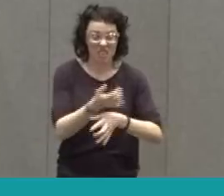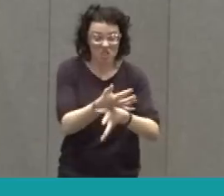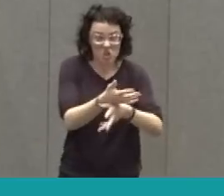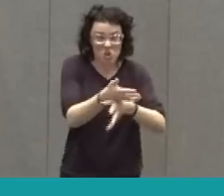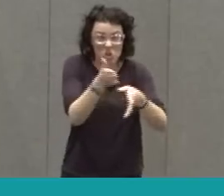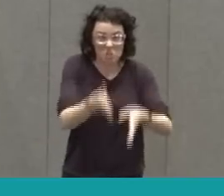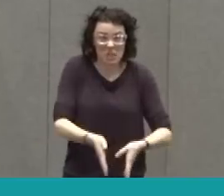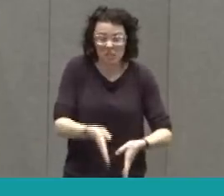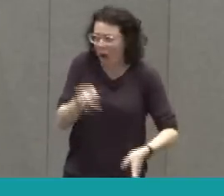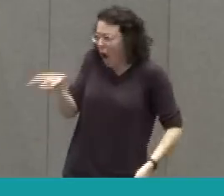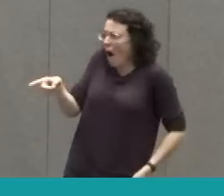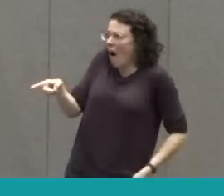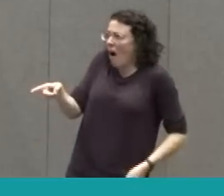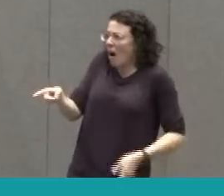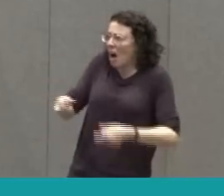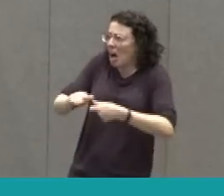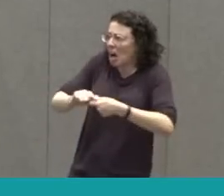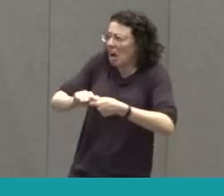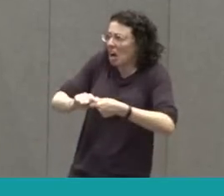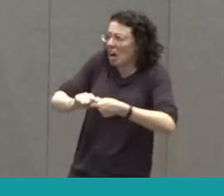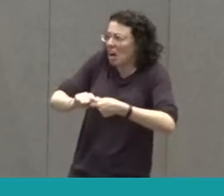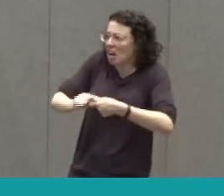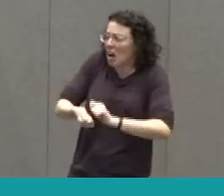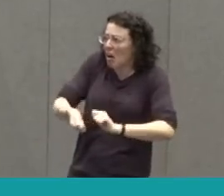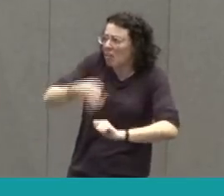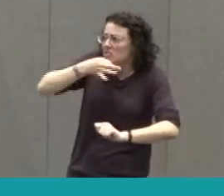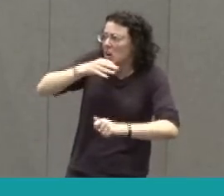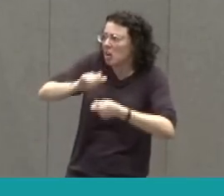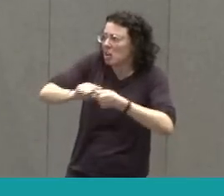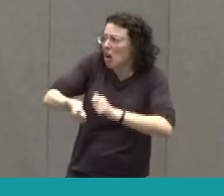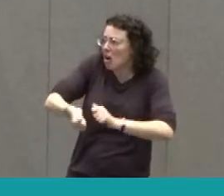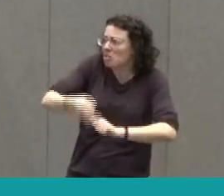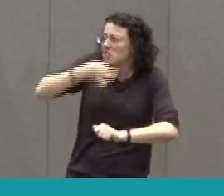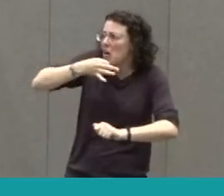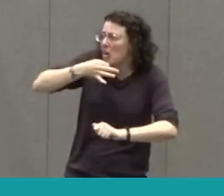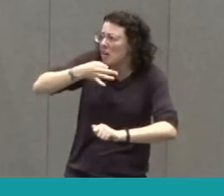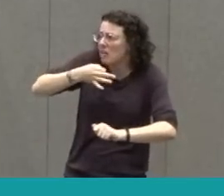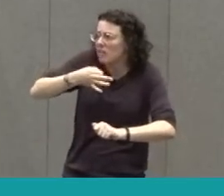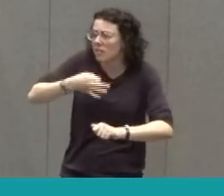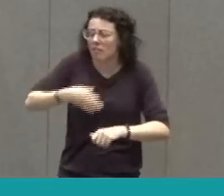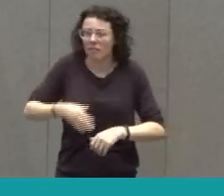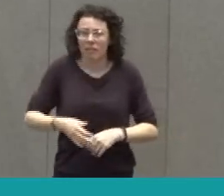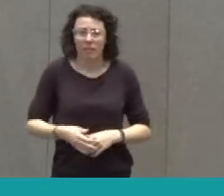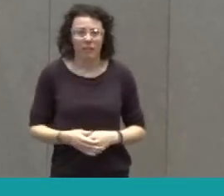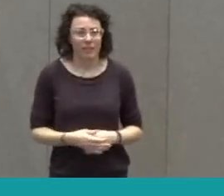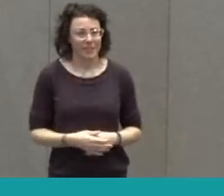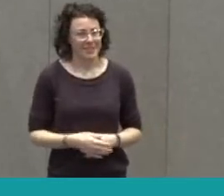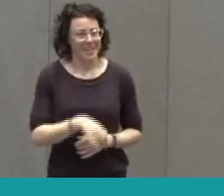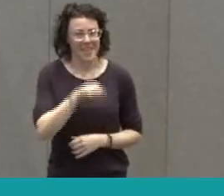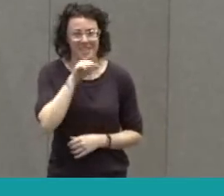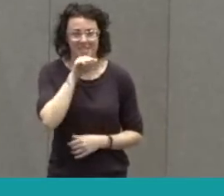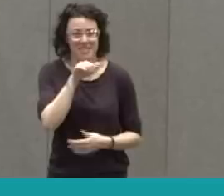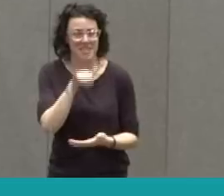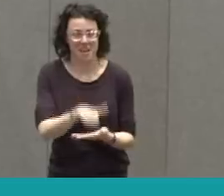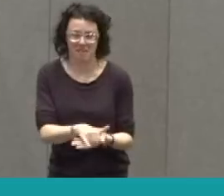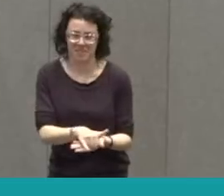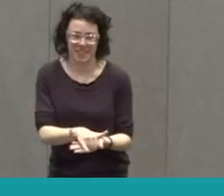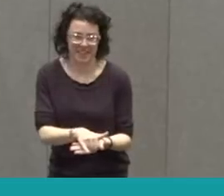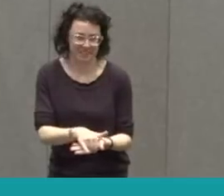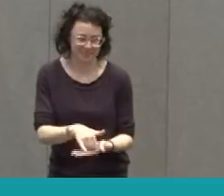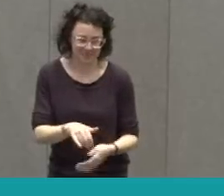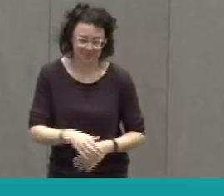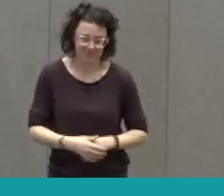accent. So I thought, I love that. That was one thing about Germany. Oh God, I love